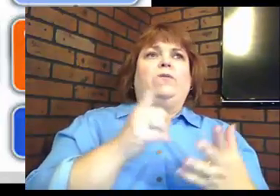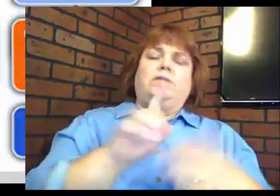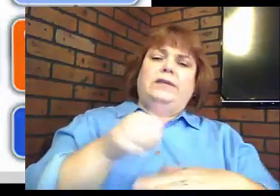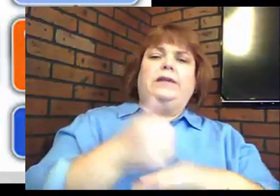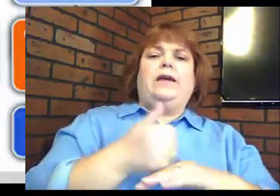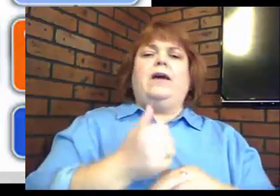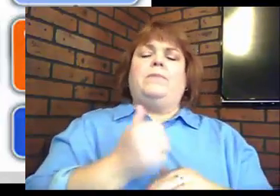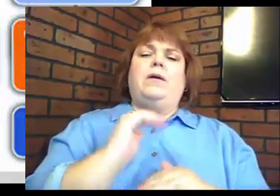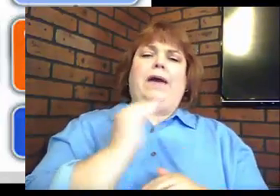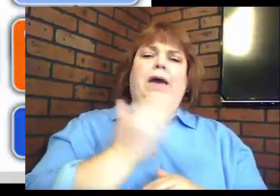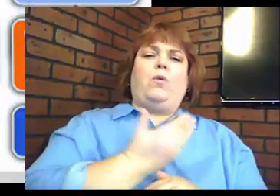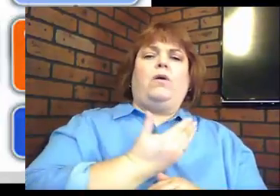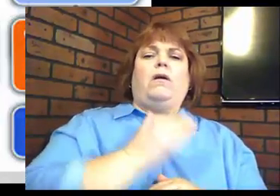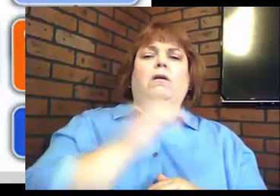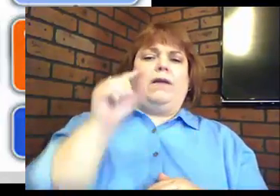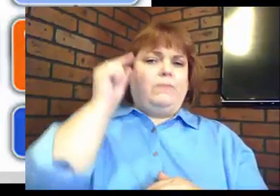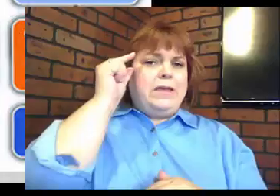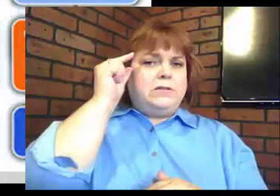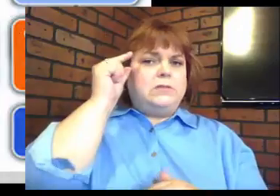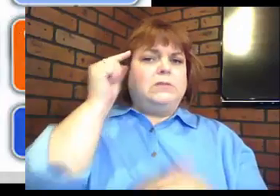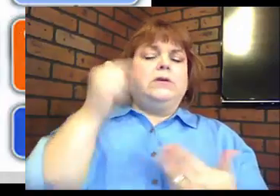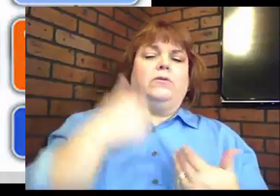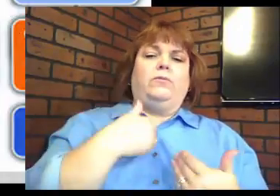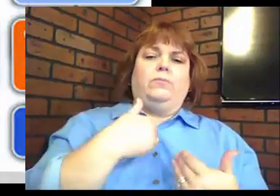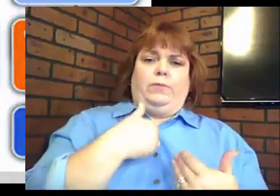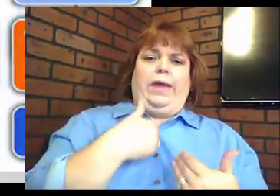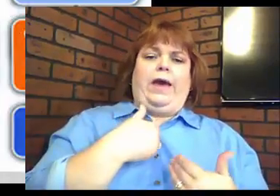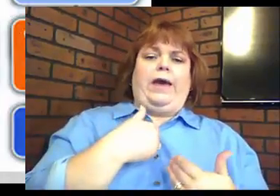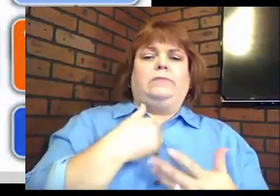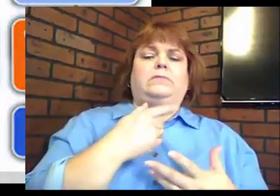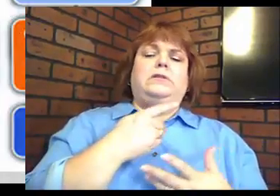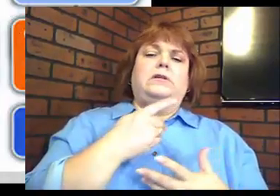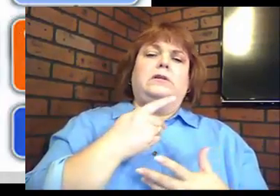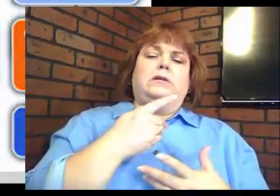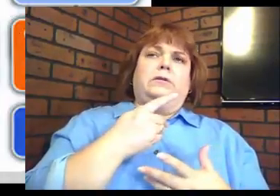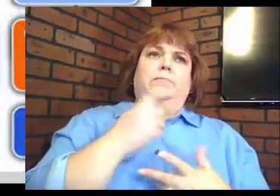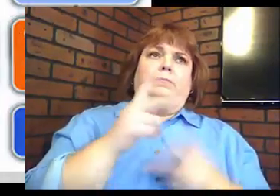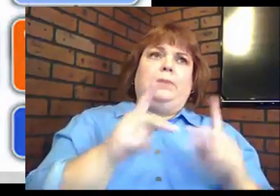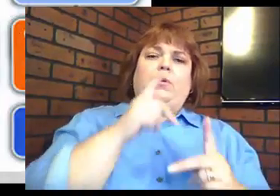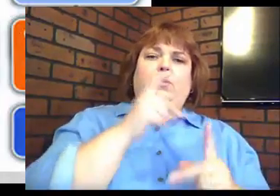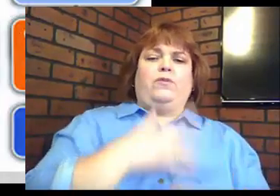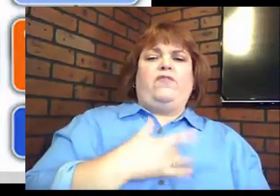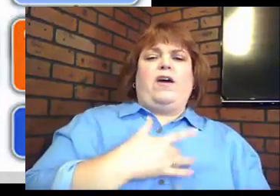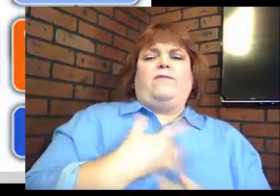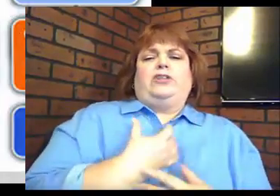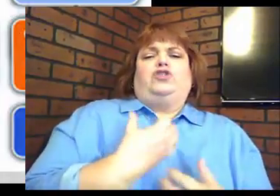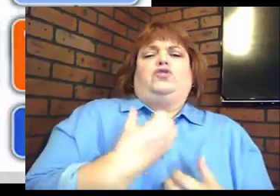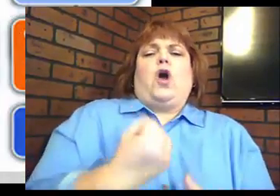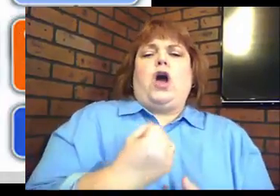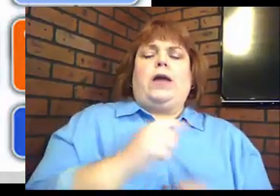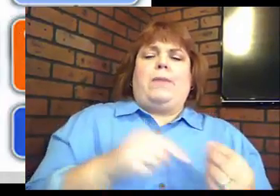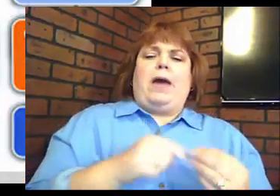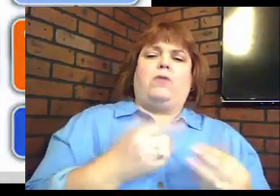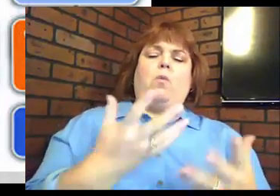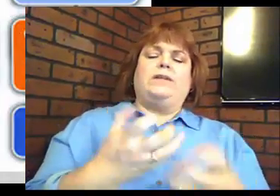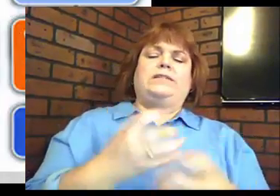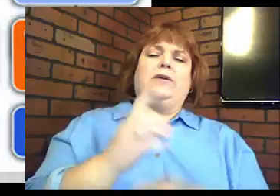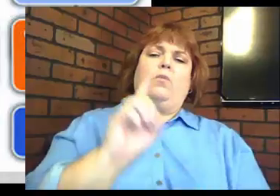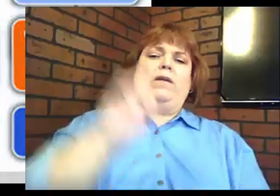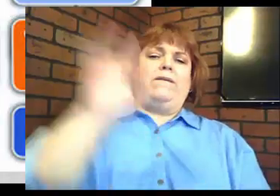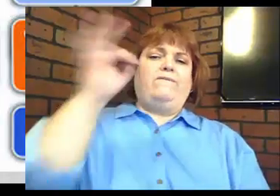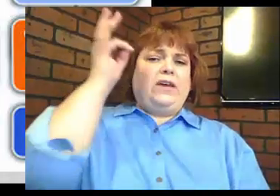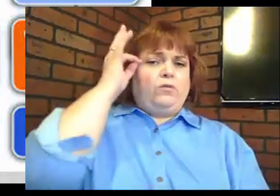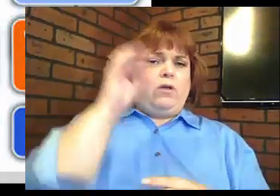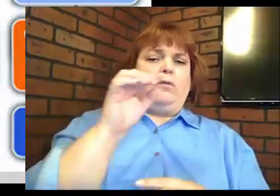Executive. Is one of the three parts of the government. Look at the picture, it shows